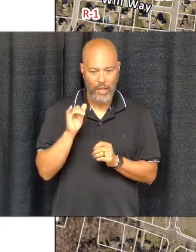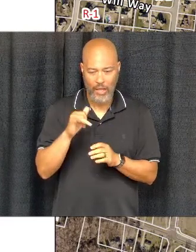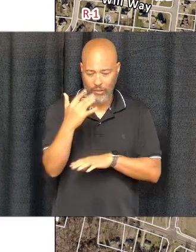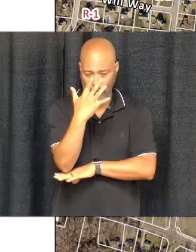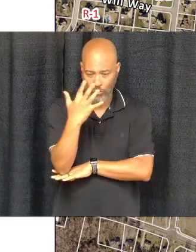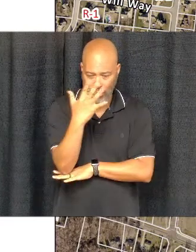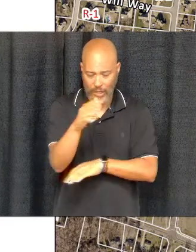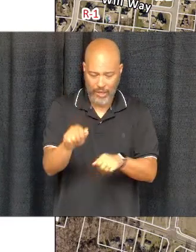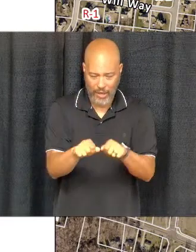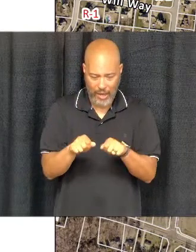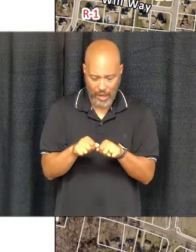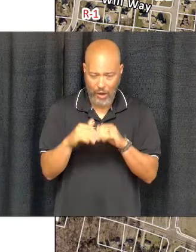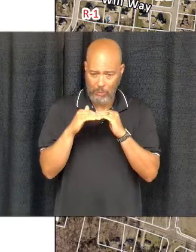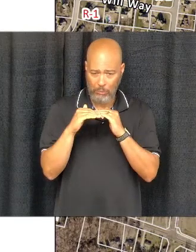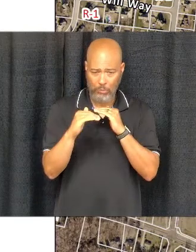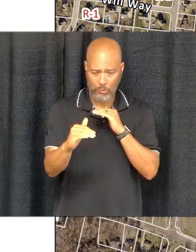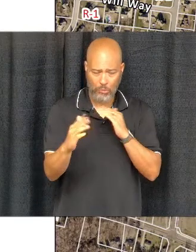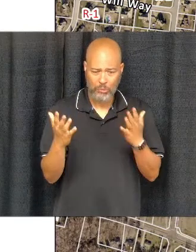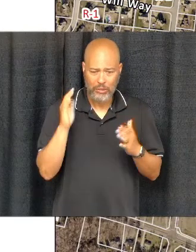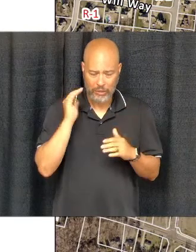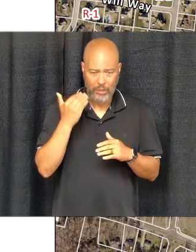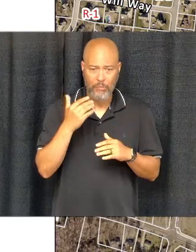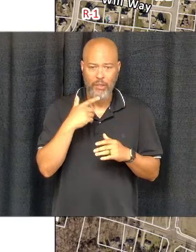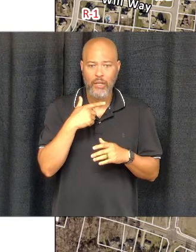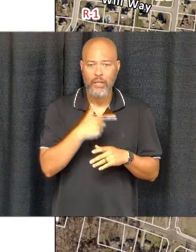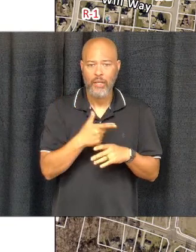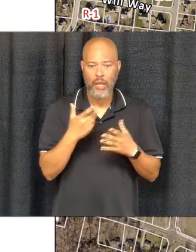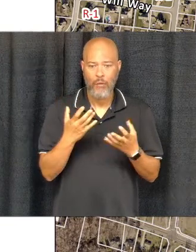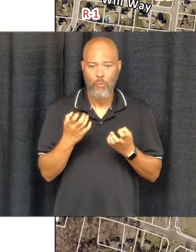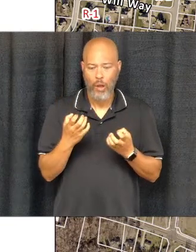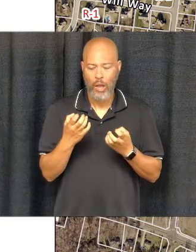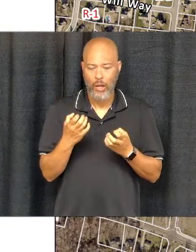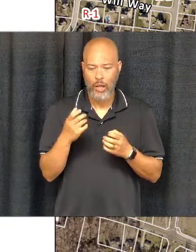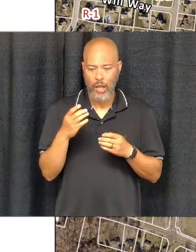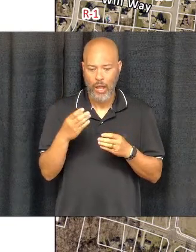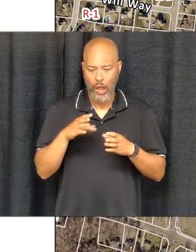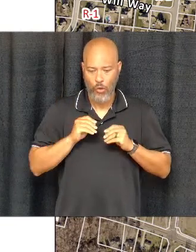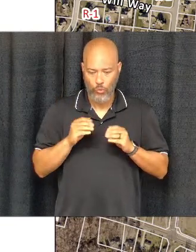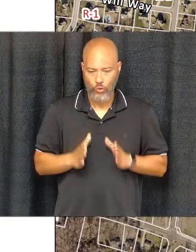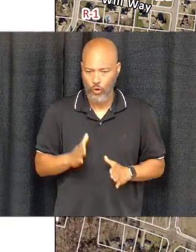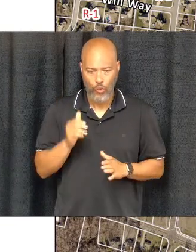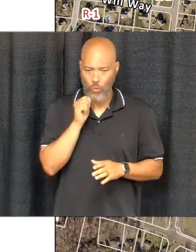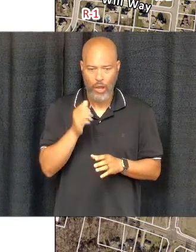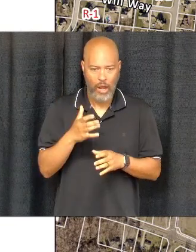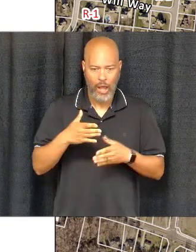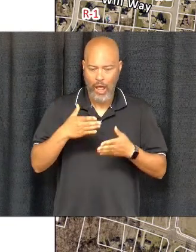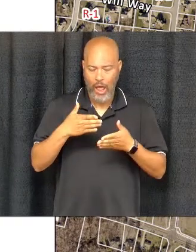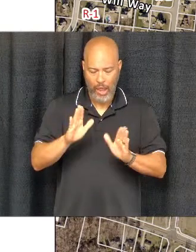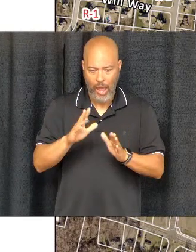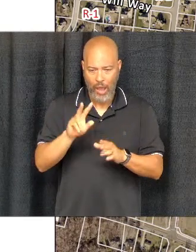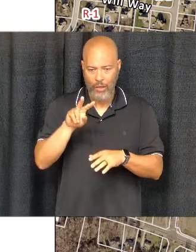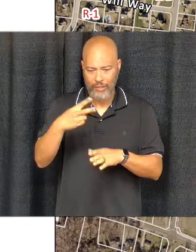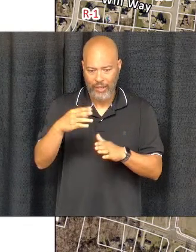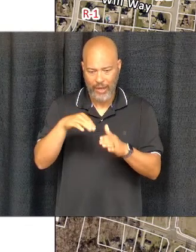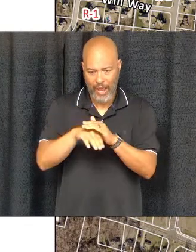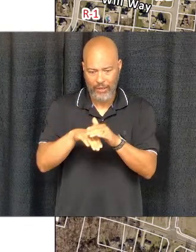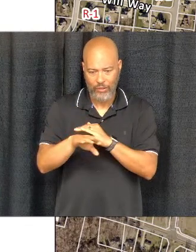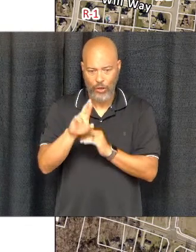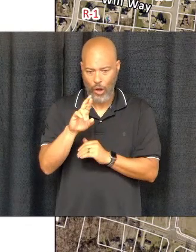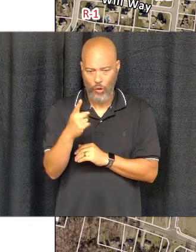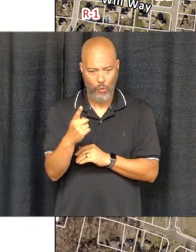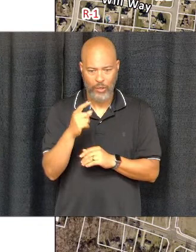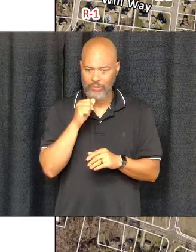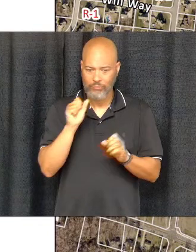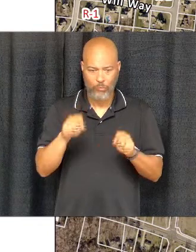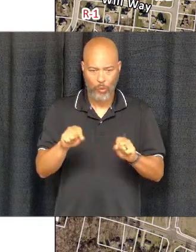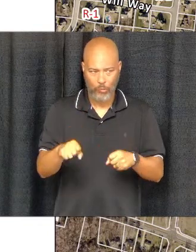tract that is fairly level. The applicant's statement is, the adjoining landowner will not grant a secondary access, thus R1 is not